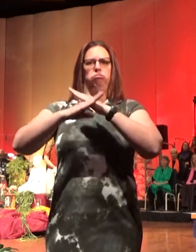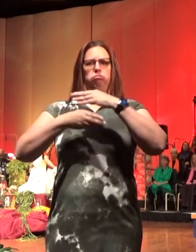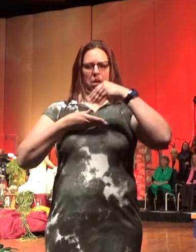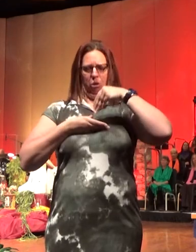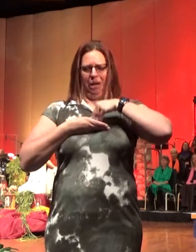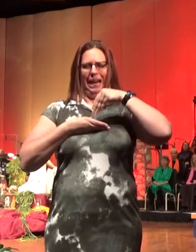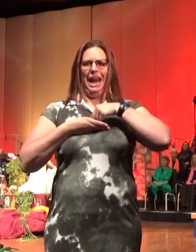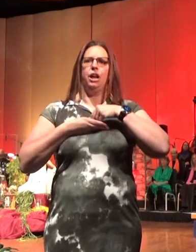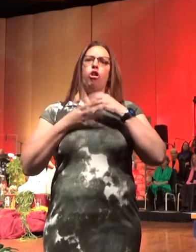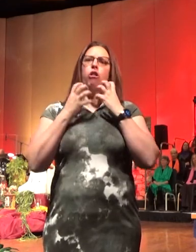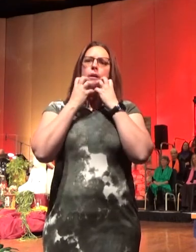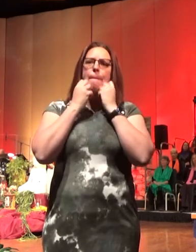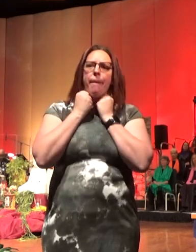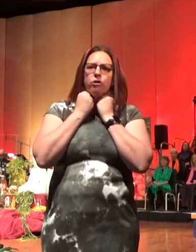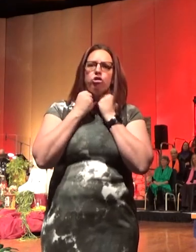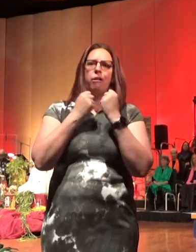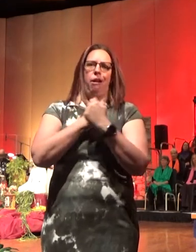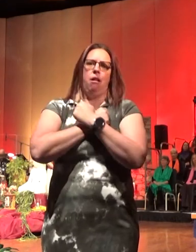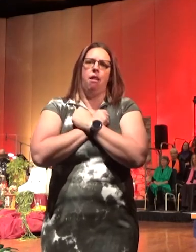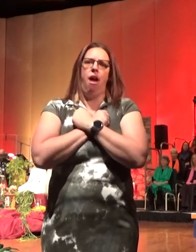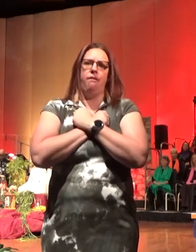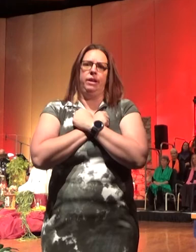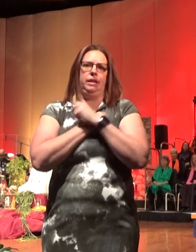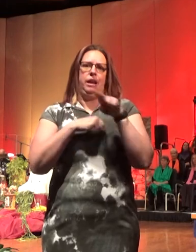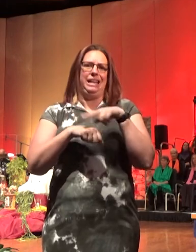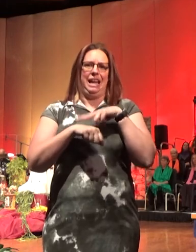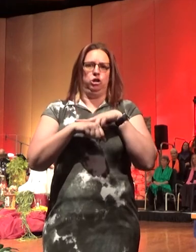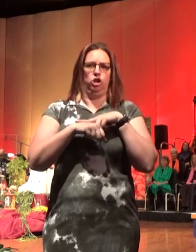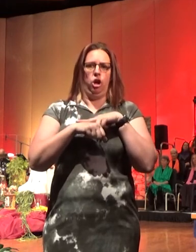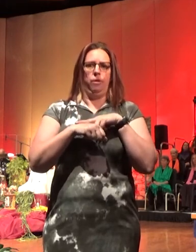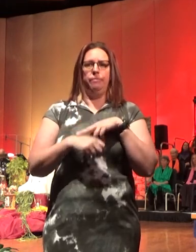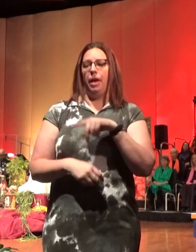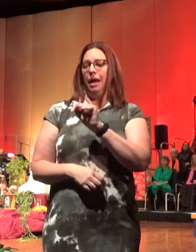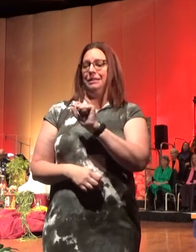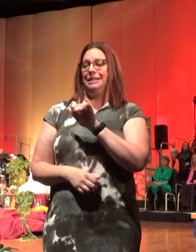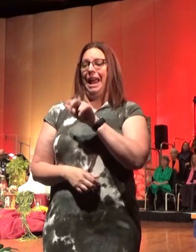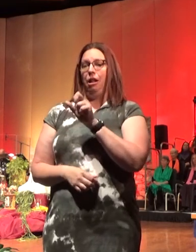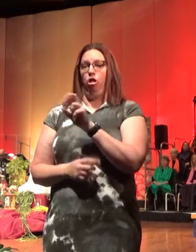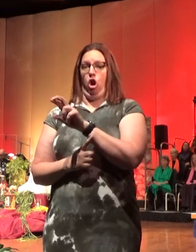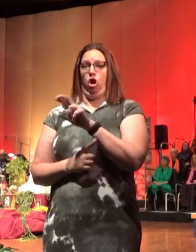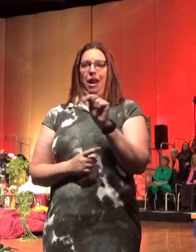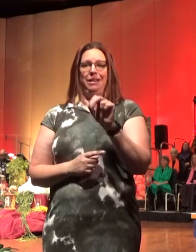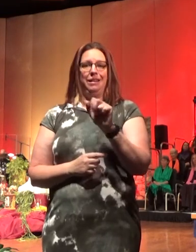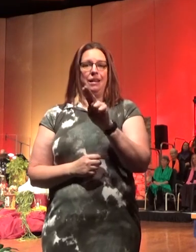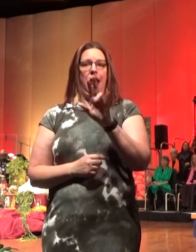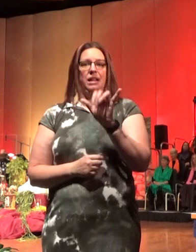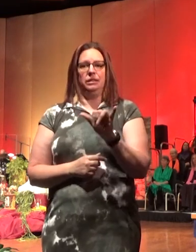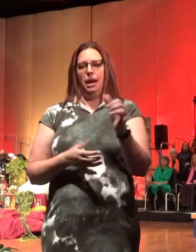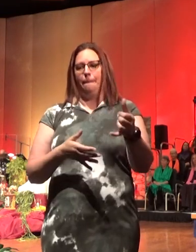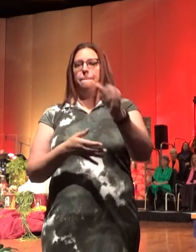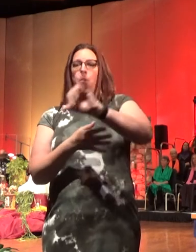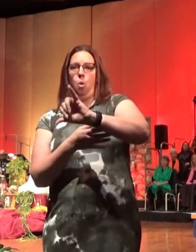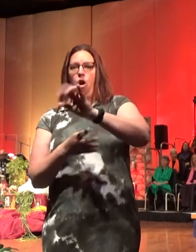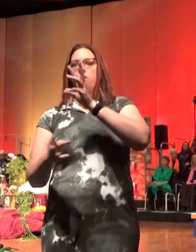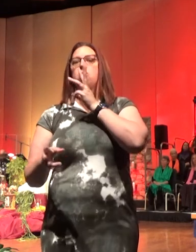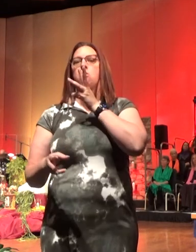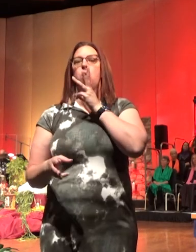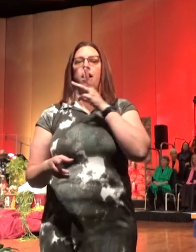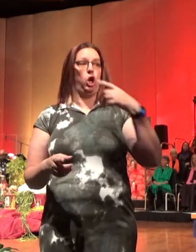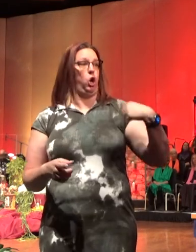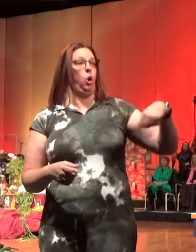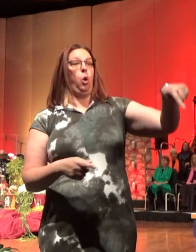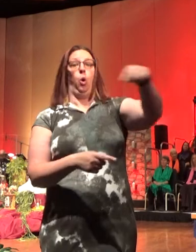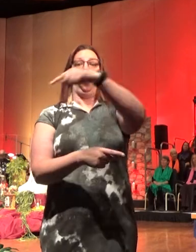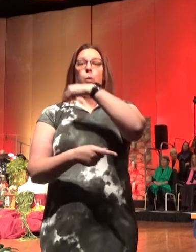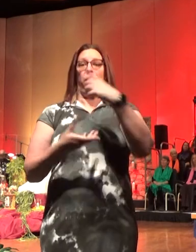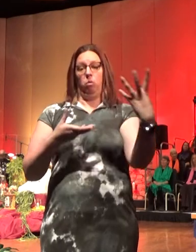compassion and loving nature. As Taylor and Nancy pour the water, we will participate along with them in a